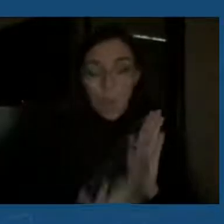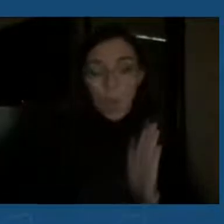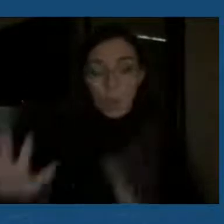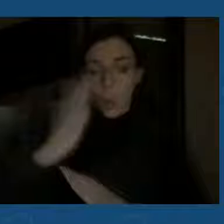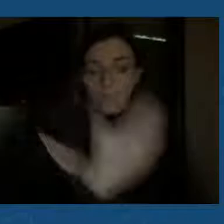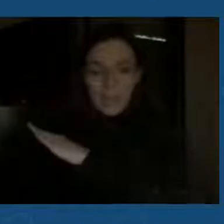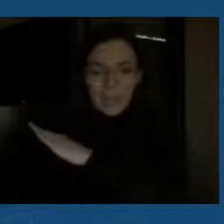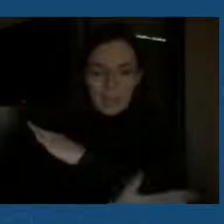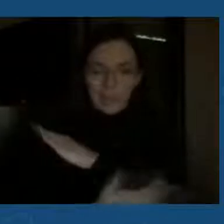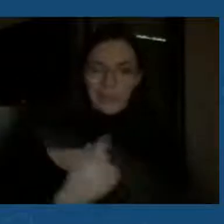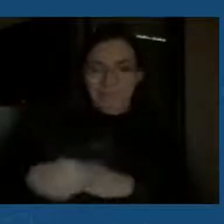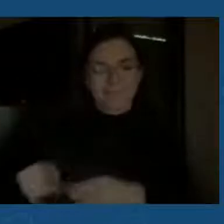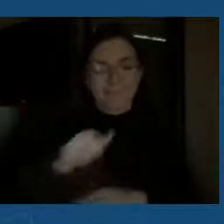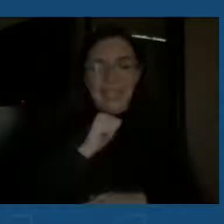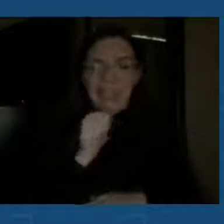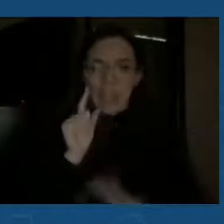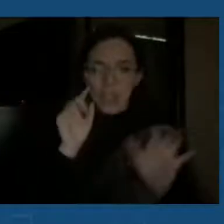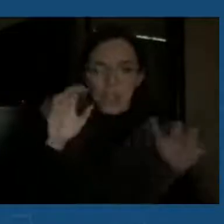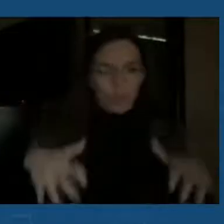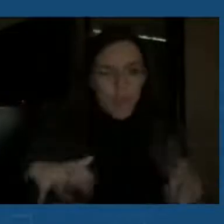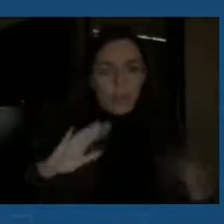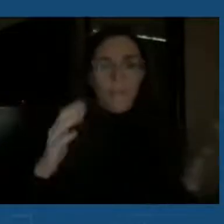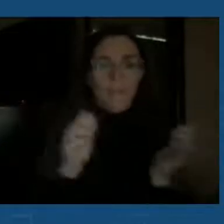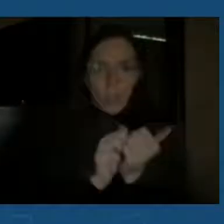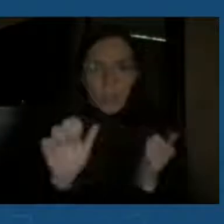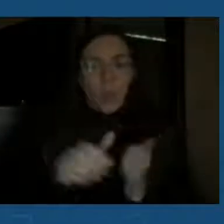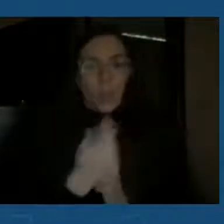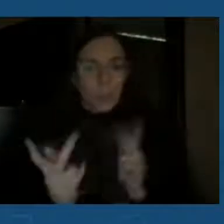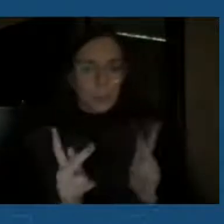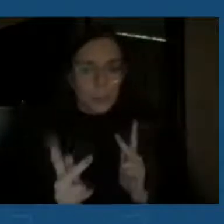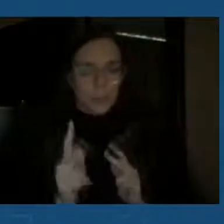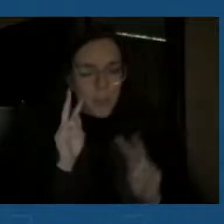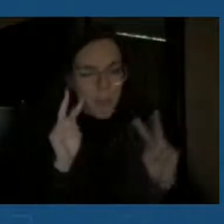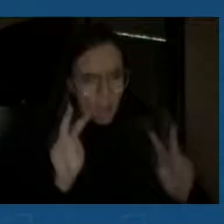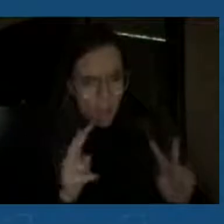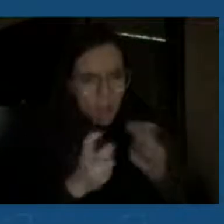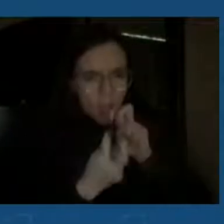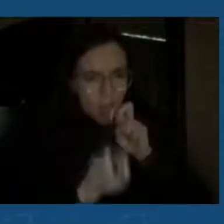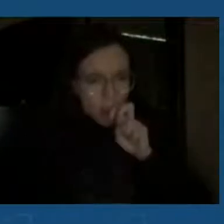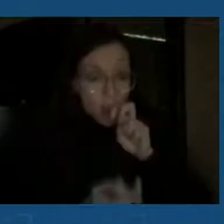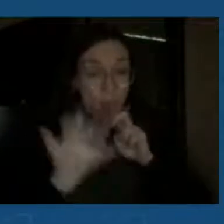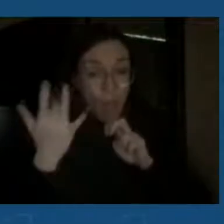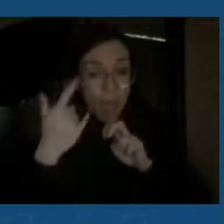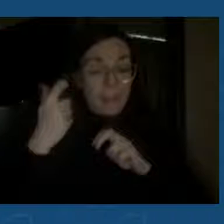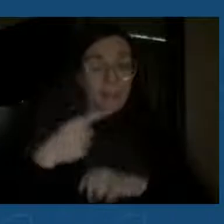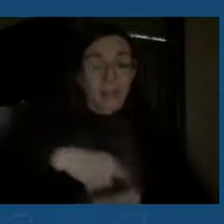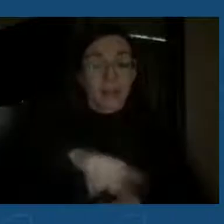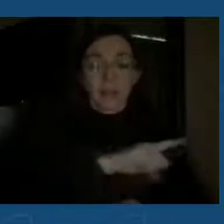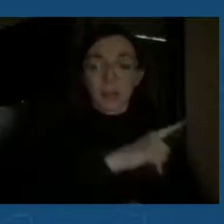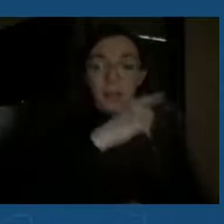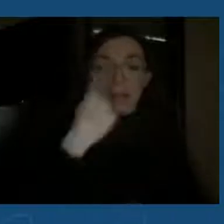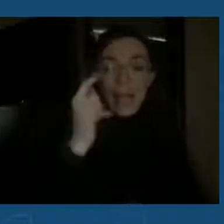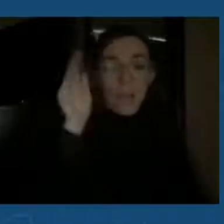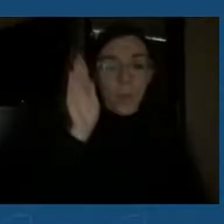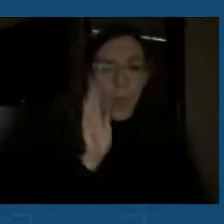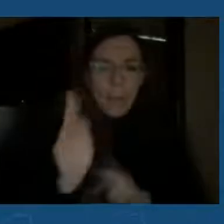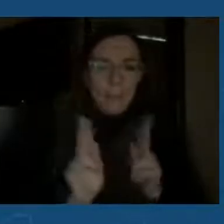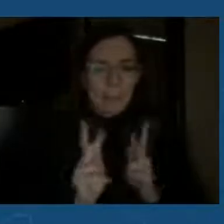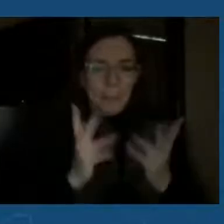as shocked as others are to see this because they've been conditioned to different kind of